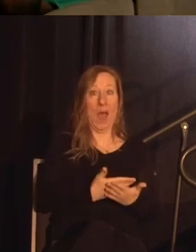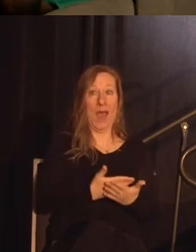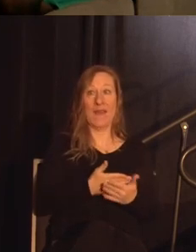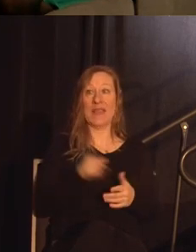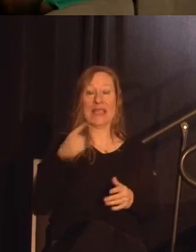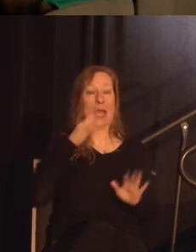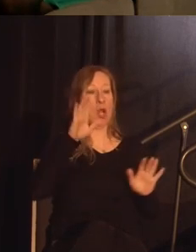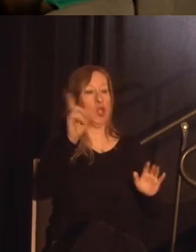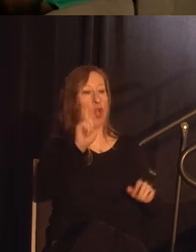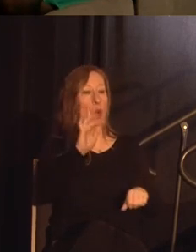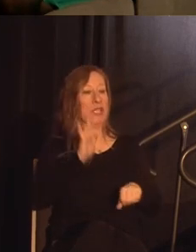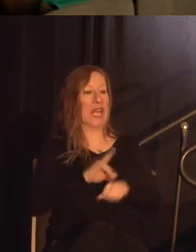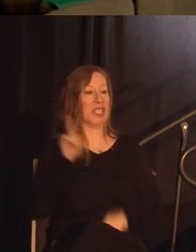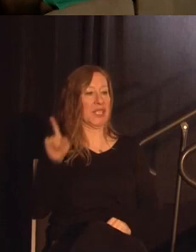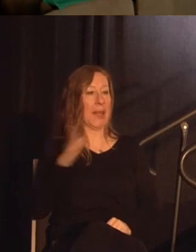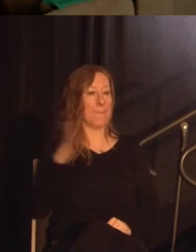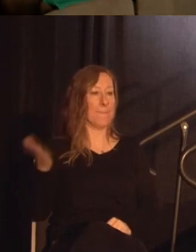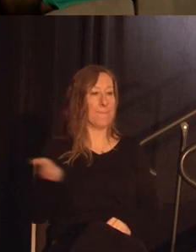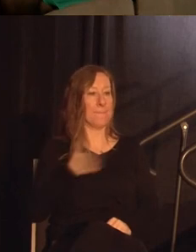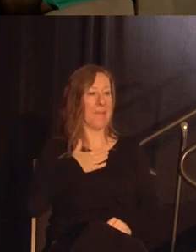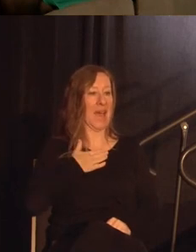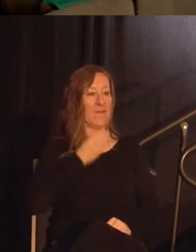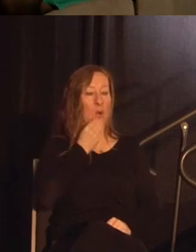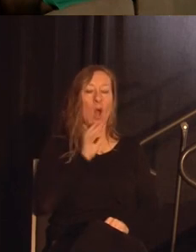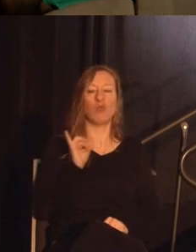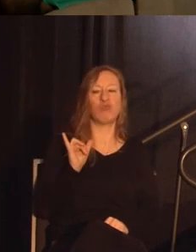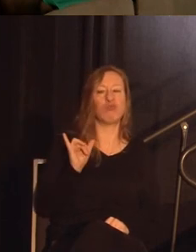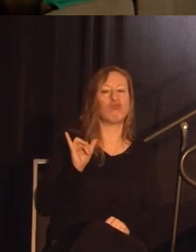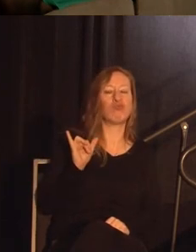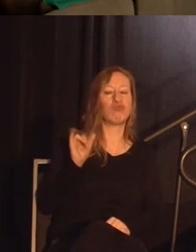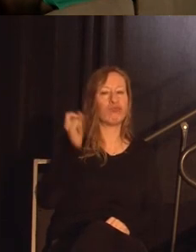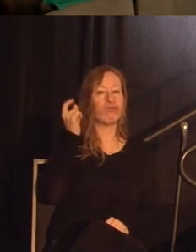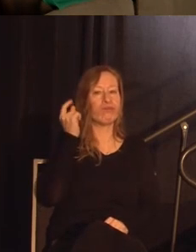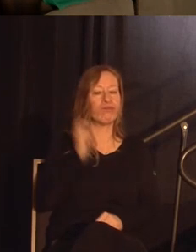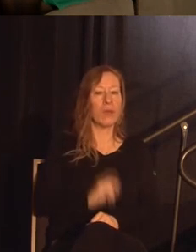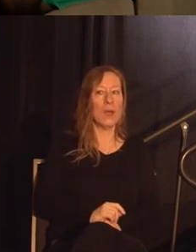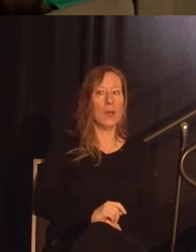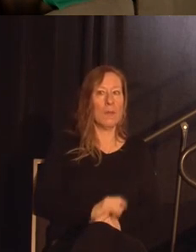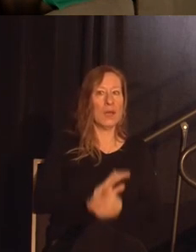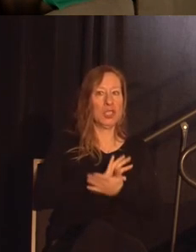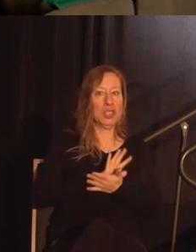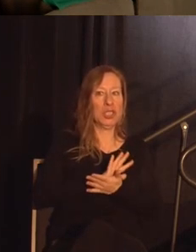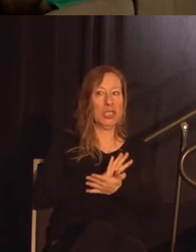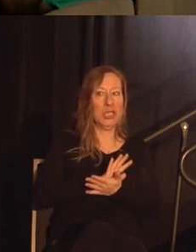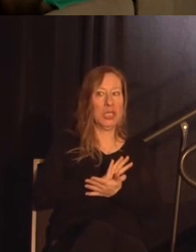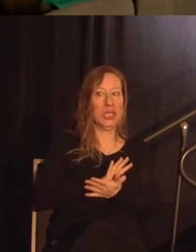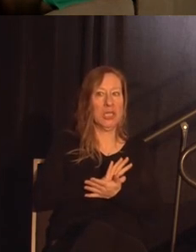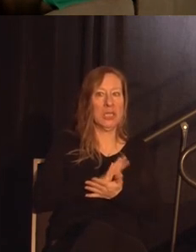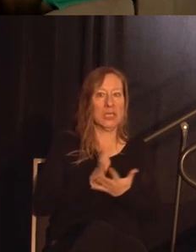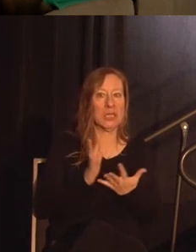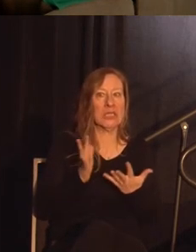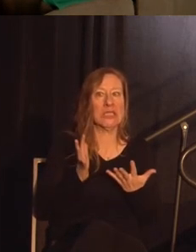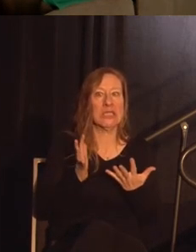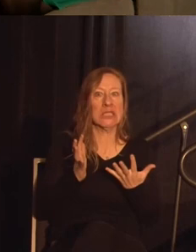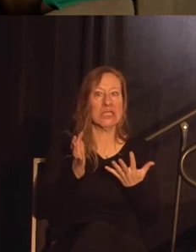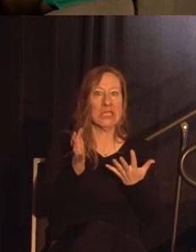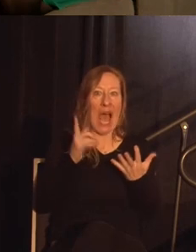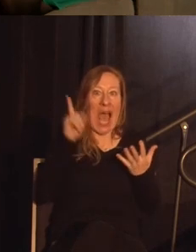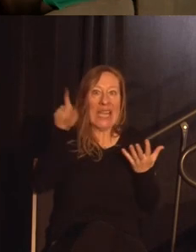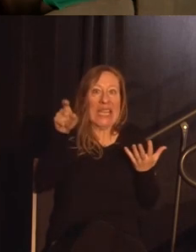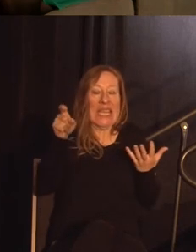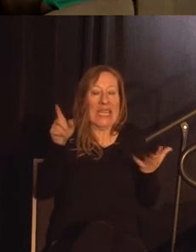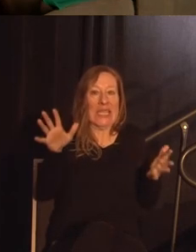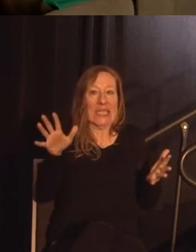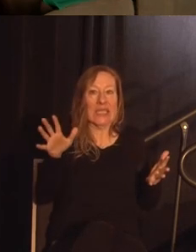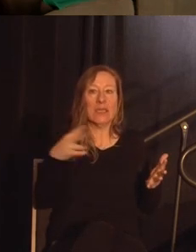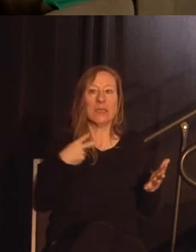And I was like, cool, cool, cool. And then I was starting to get the cheese fear. Like, you know, I was like so freaking out, because you're kind of